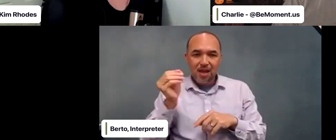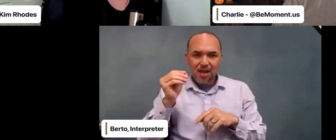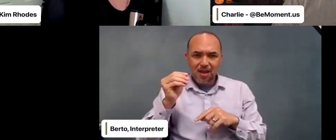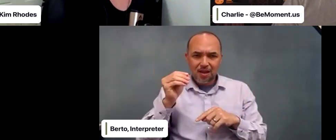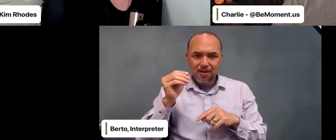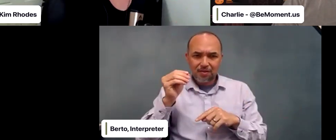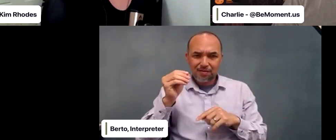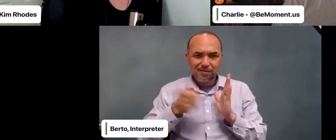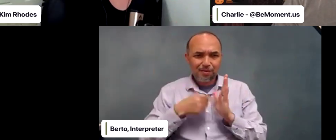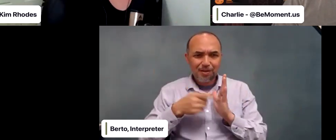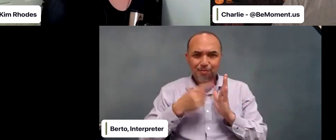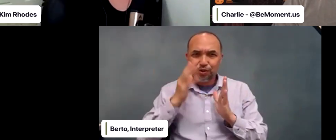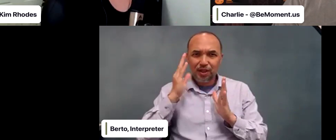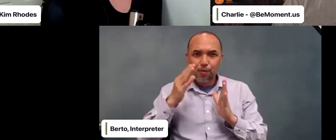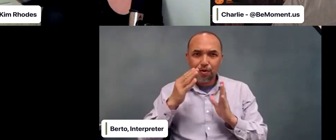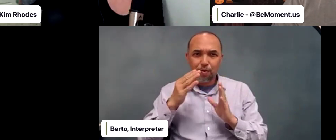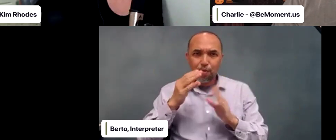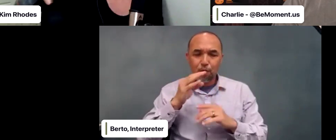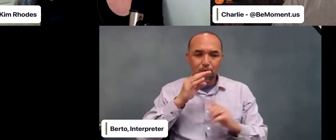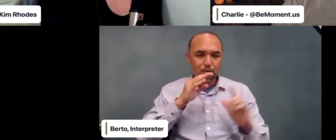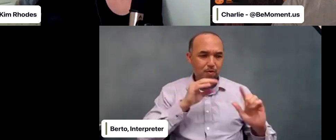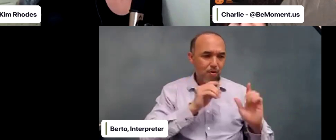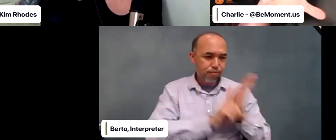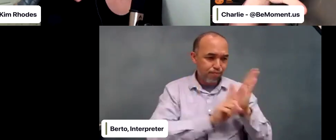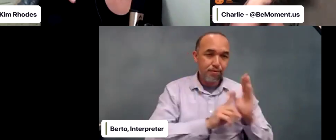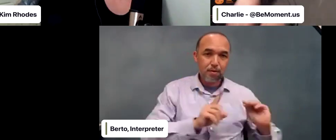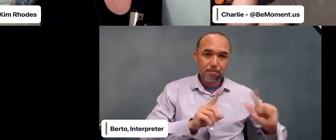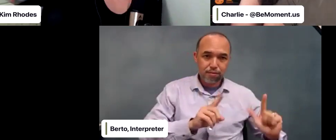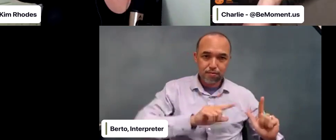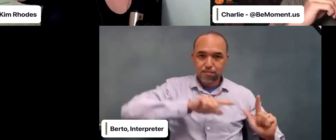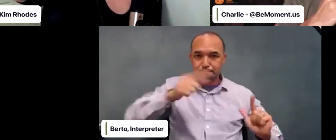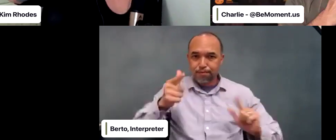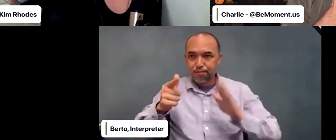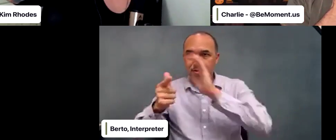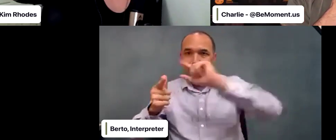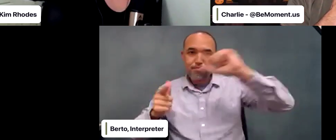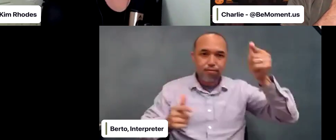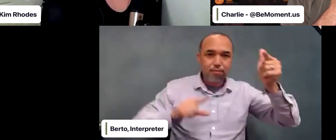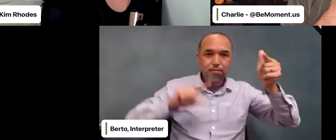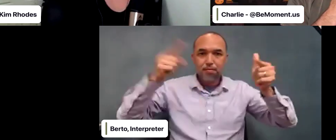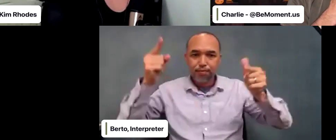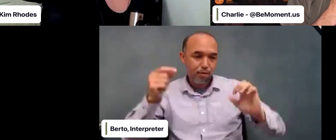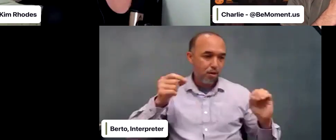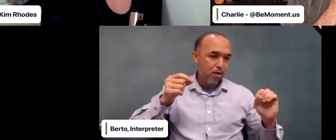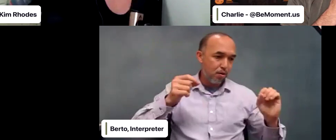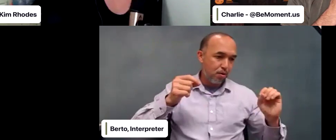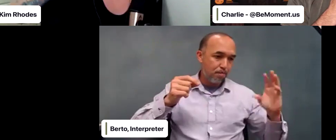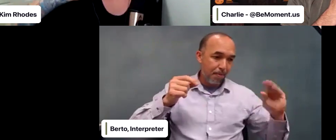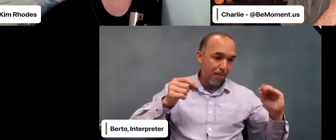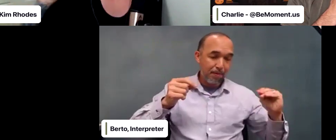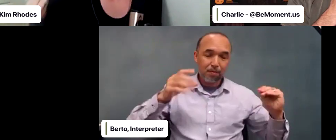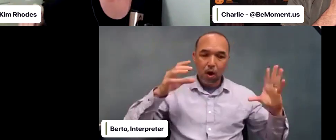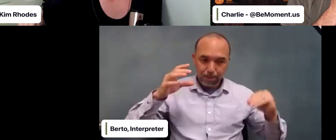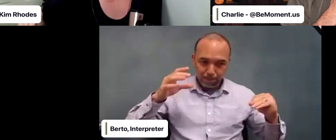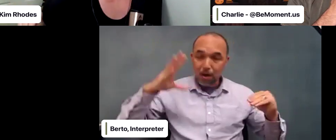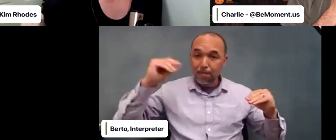order. They would just start go off and then it would stop and then on and off. And then it would go off as if someone's